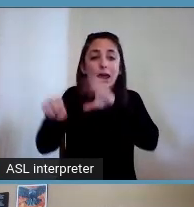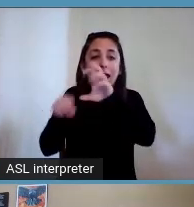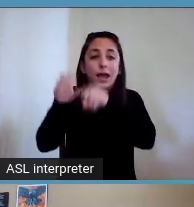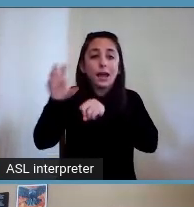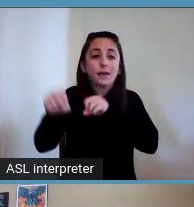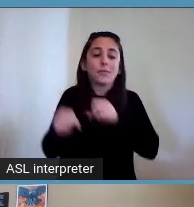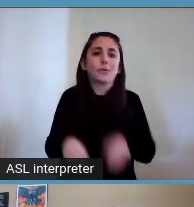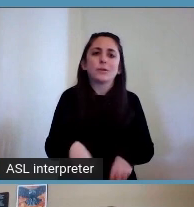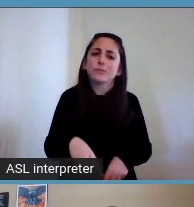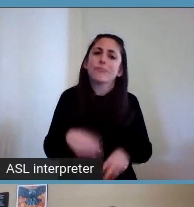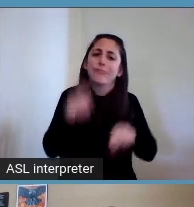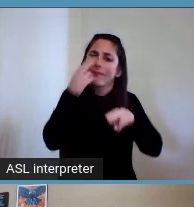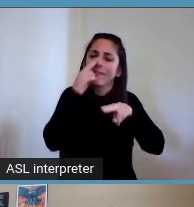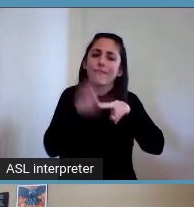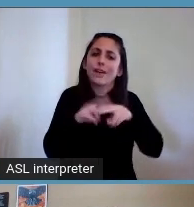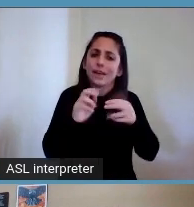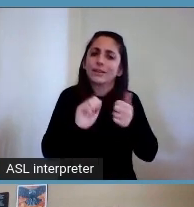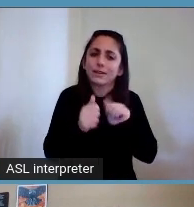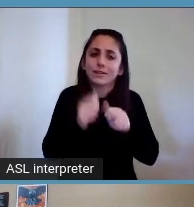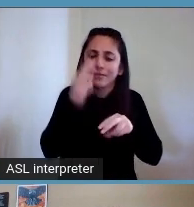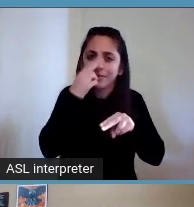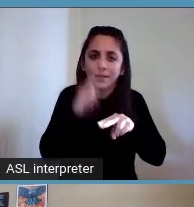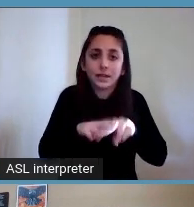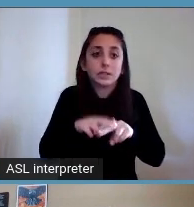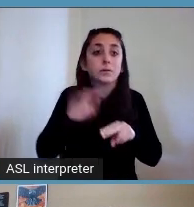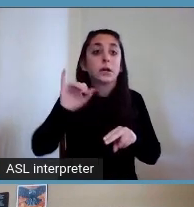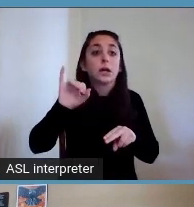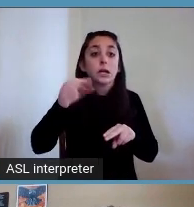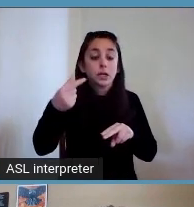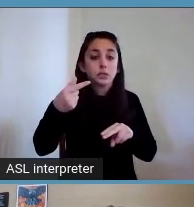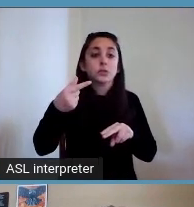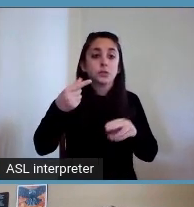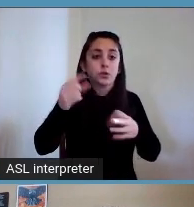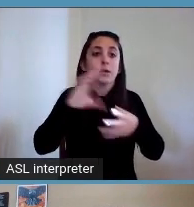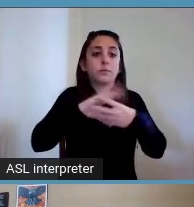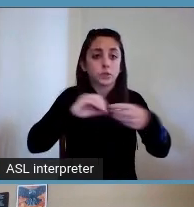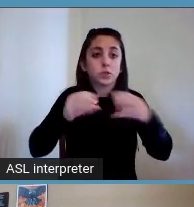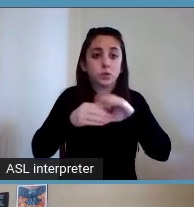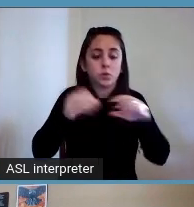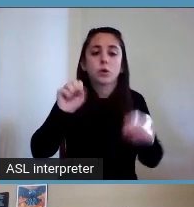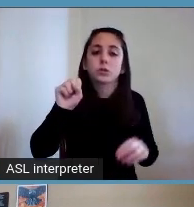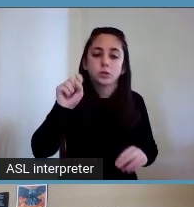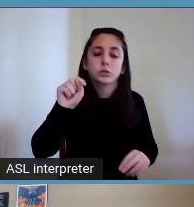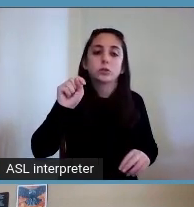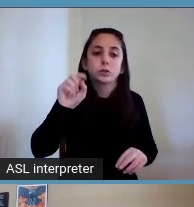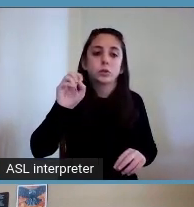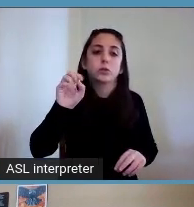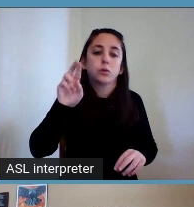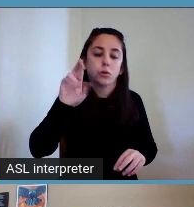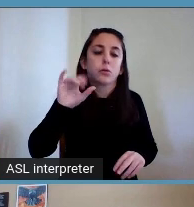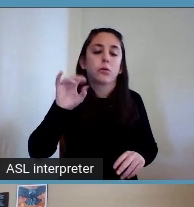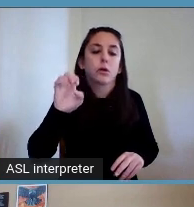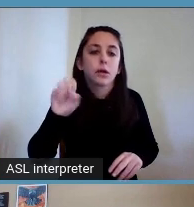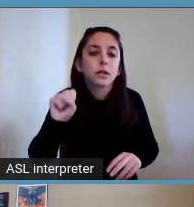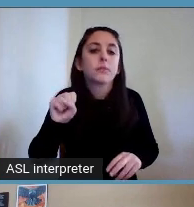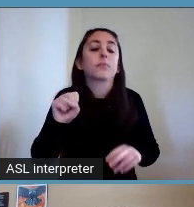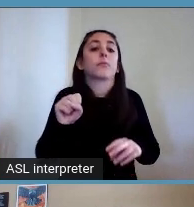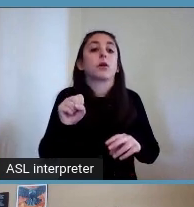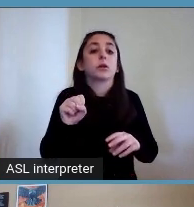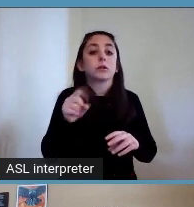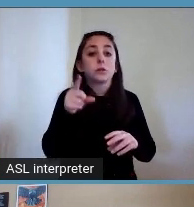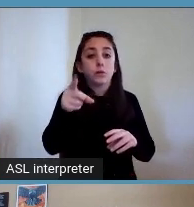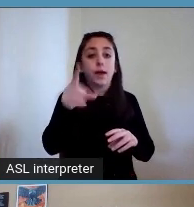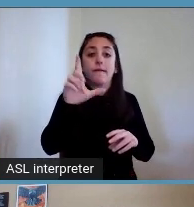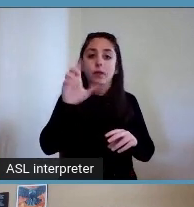used Instagram stories to help drive traffic to our Facebook page. So here's a logo of the Northwoods Babies